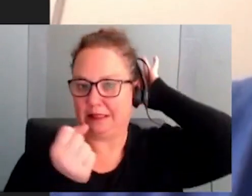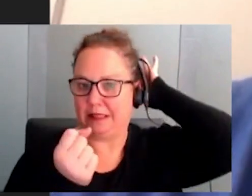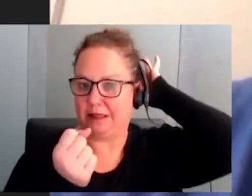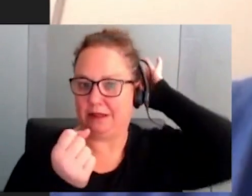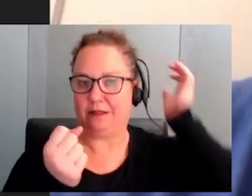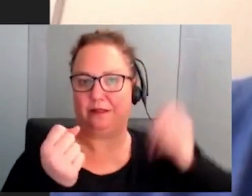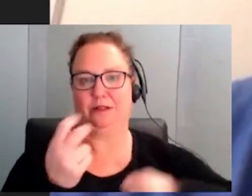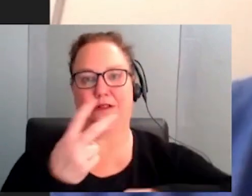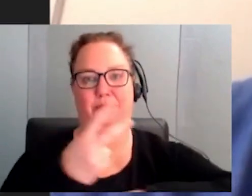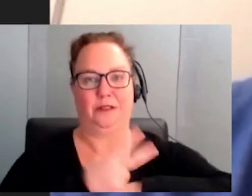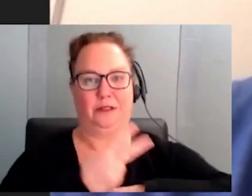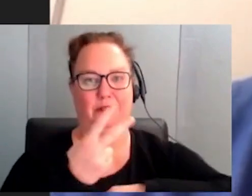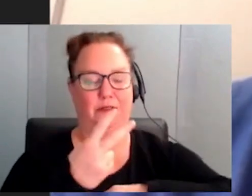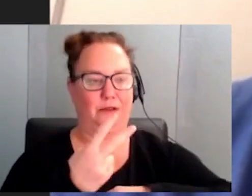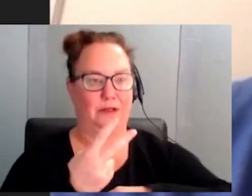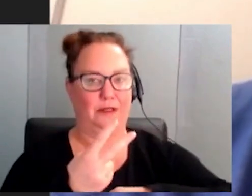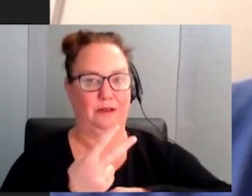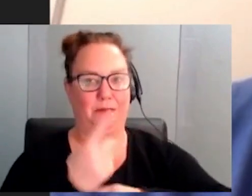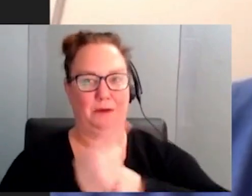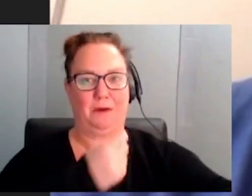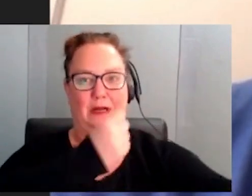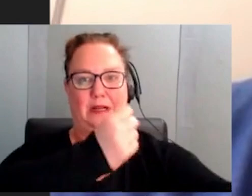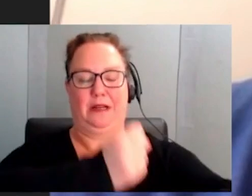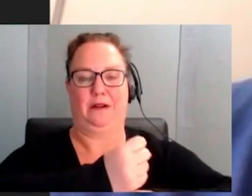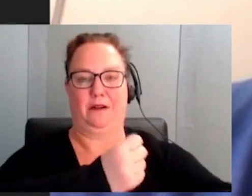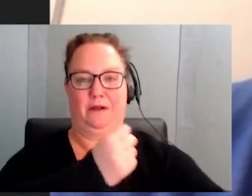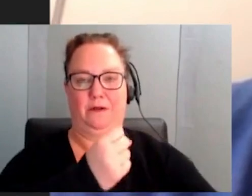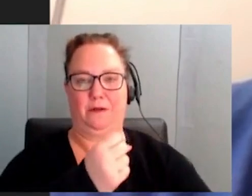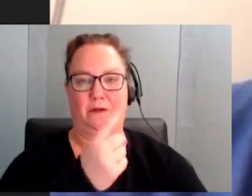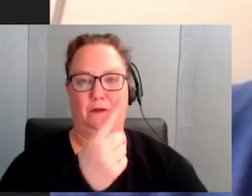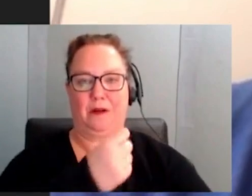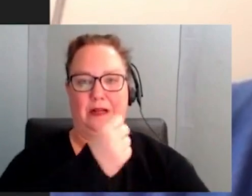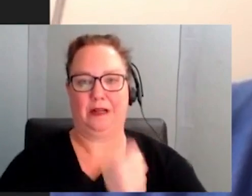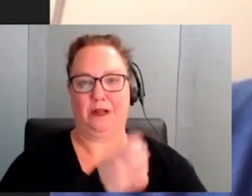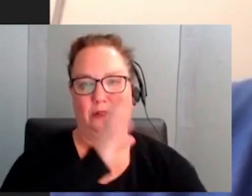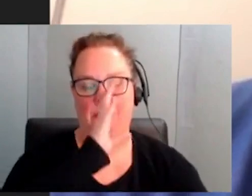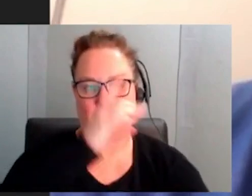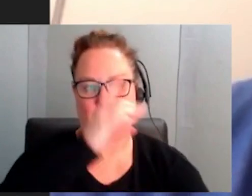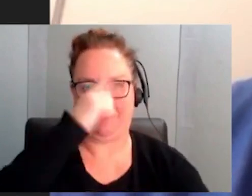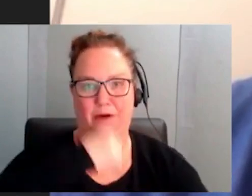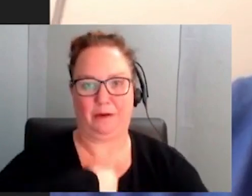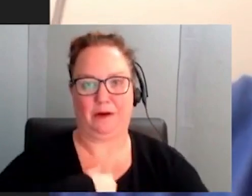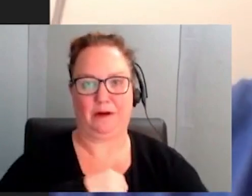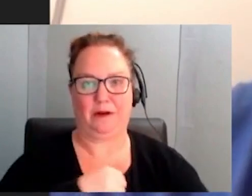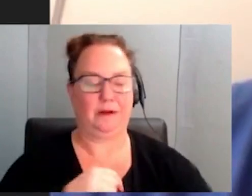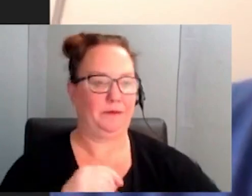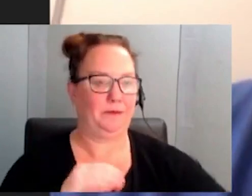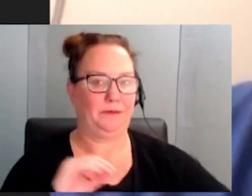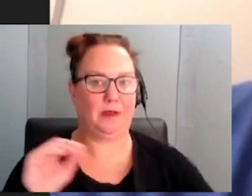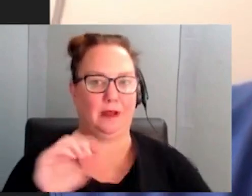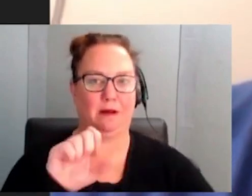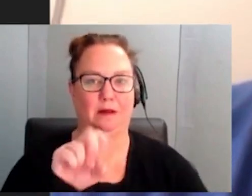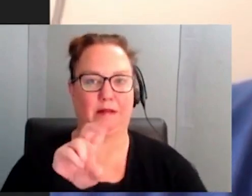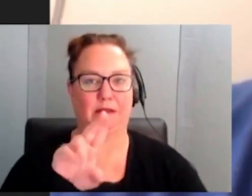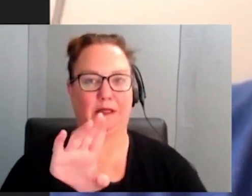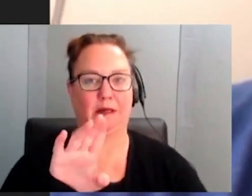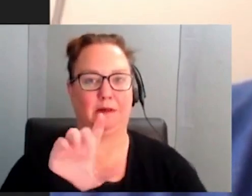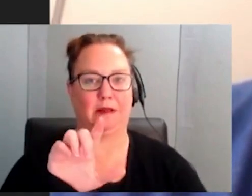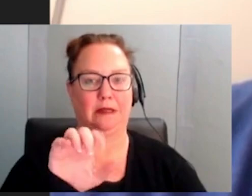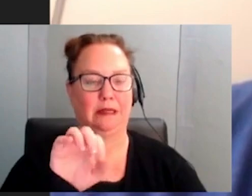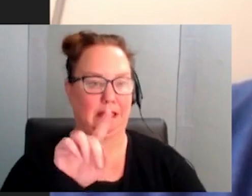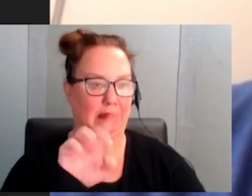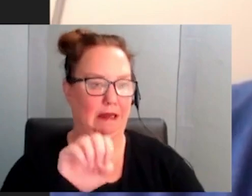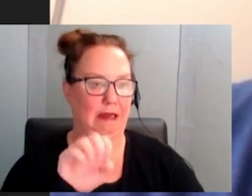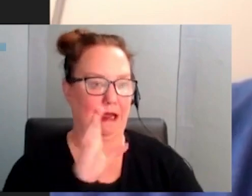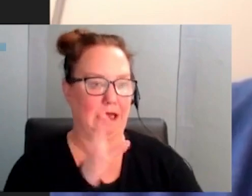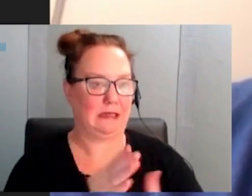from now will be a year for me. I'm no longer on the Sublocade. I stopped it about